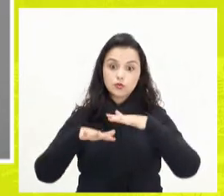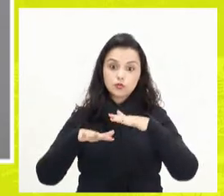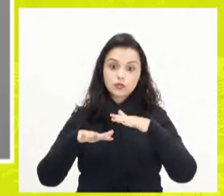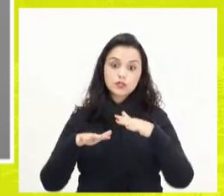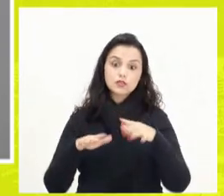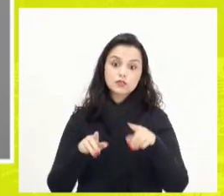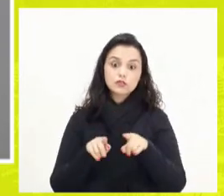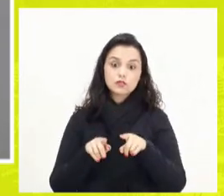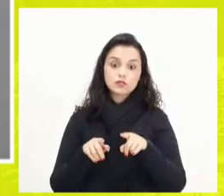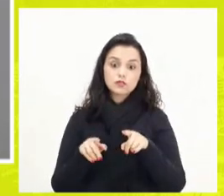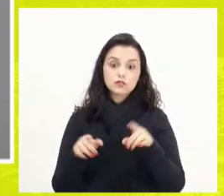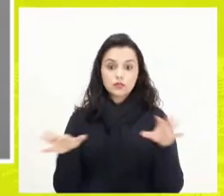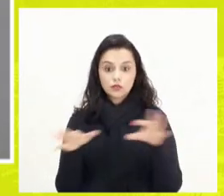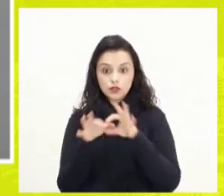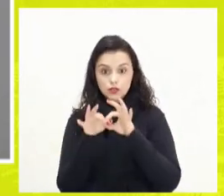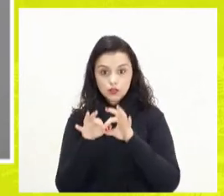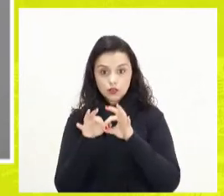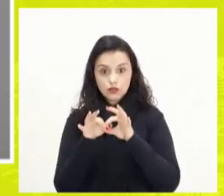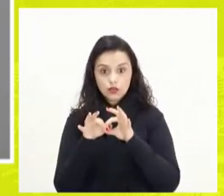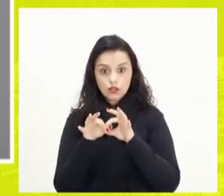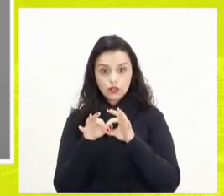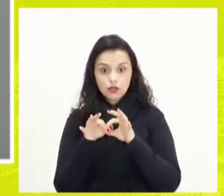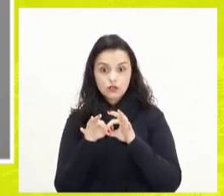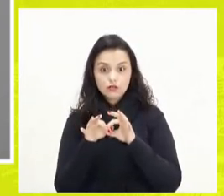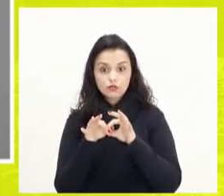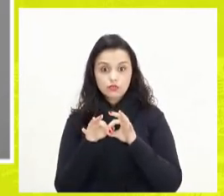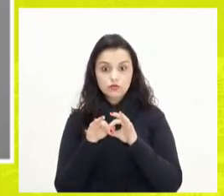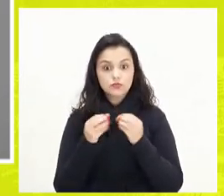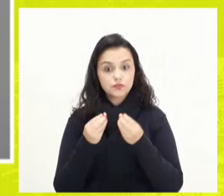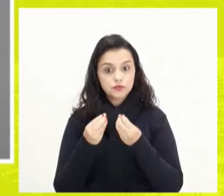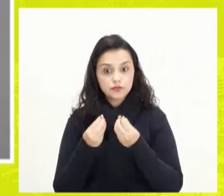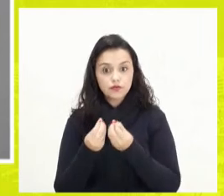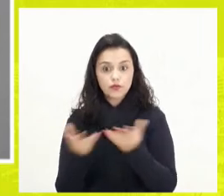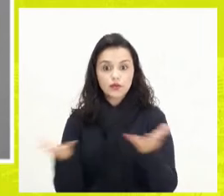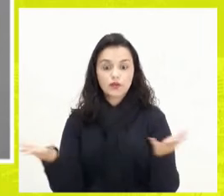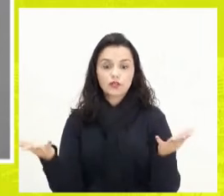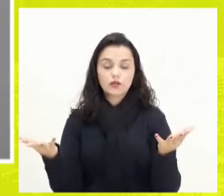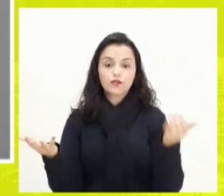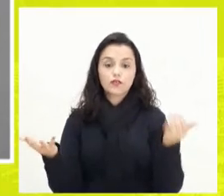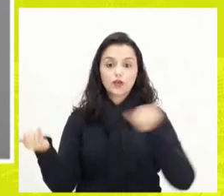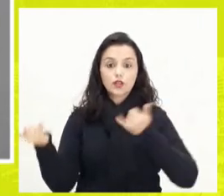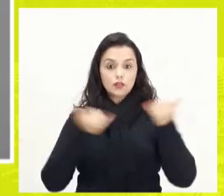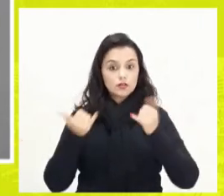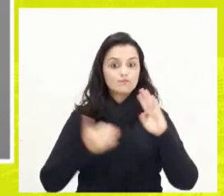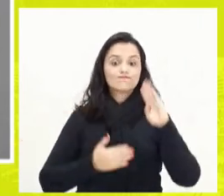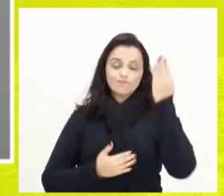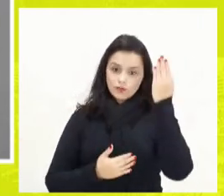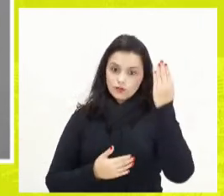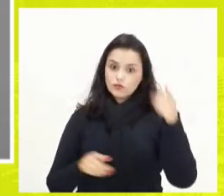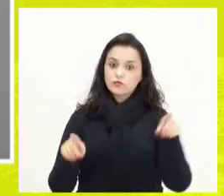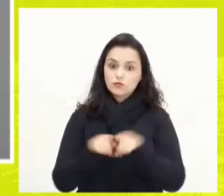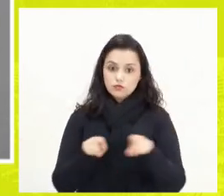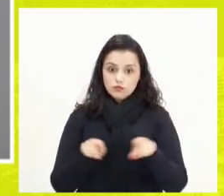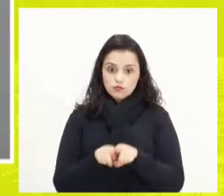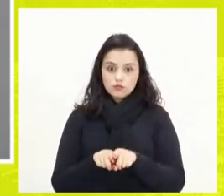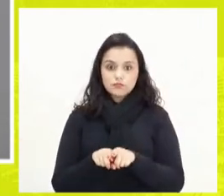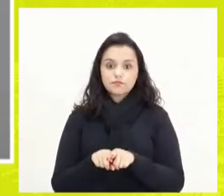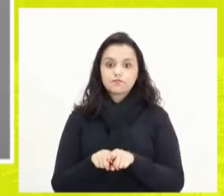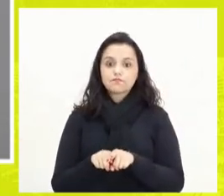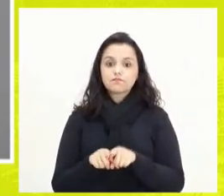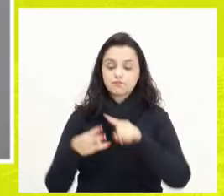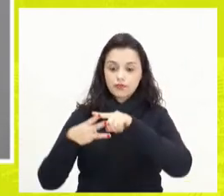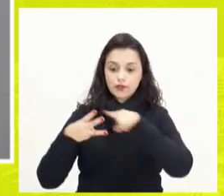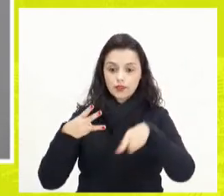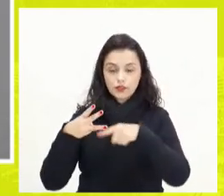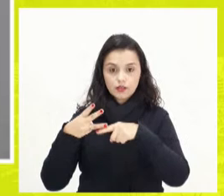political campaigns and even connected to all these promises that they were pretty much distributing among the population